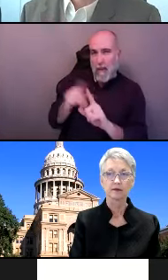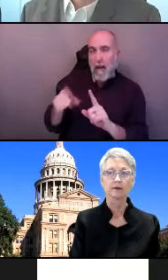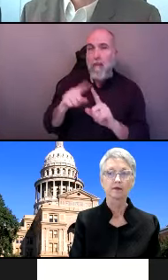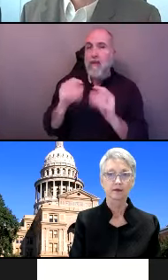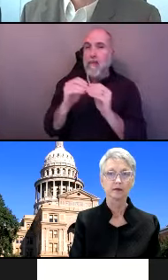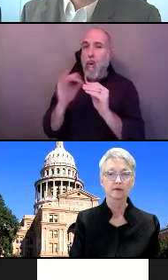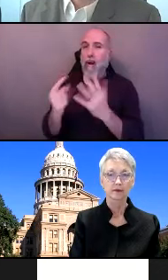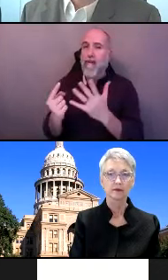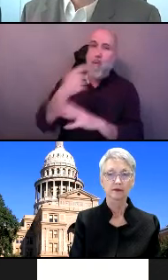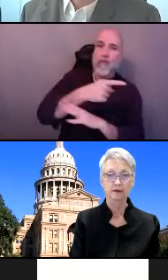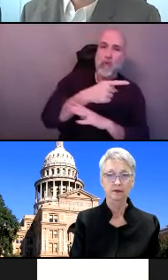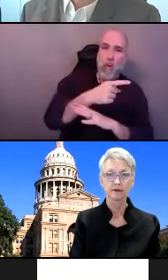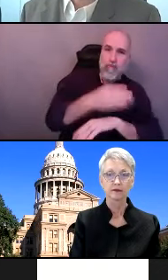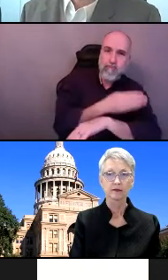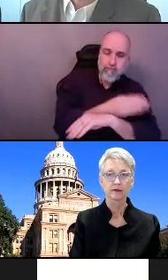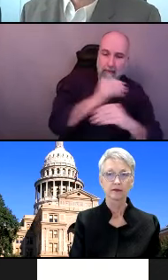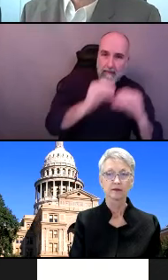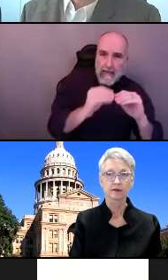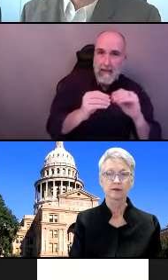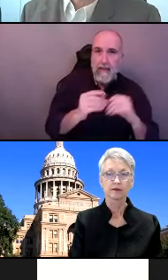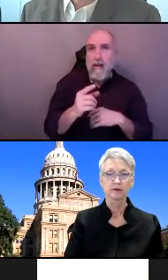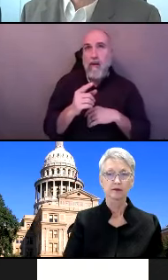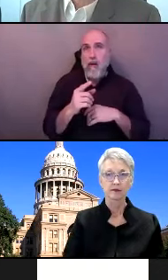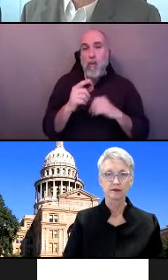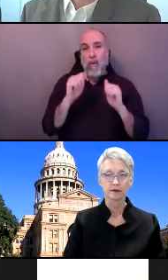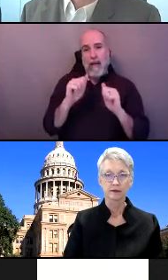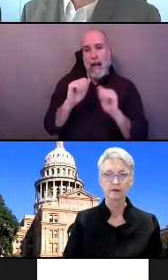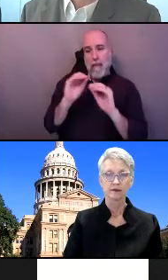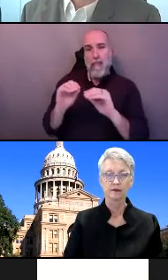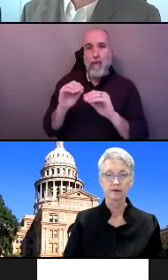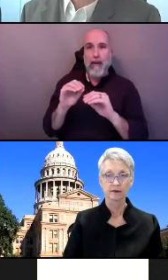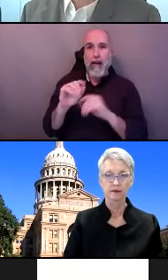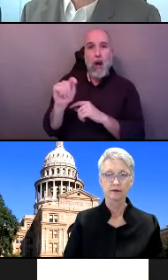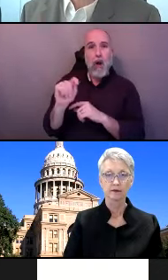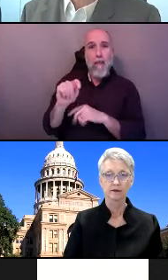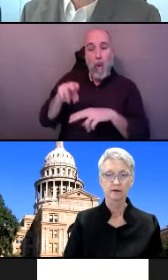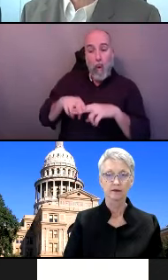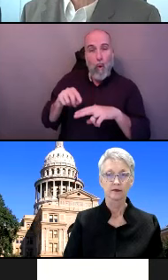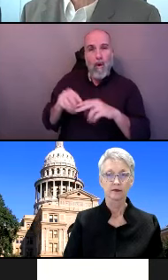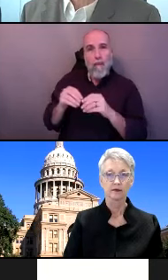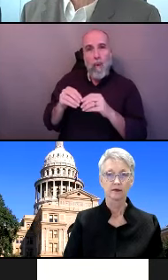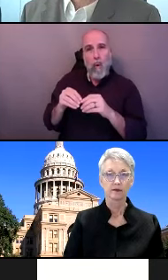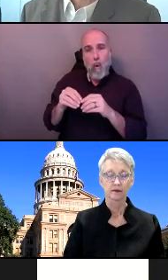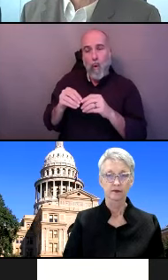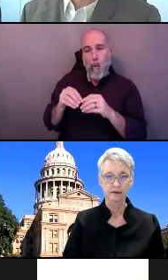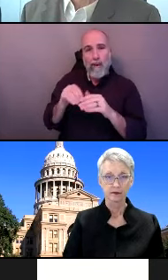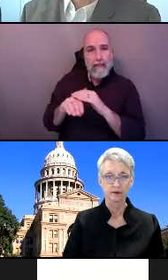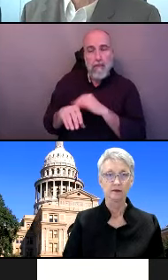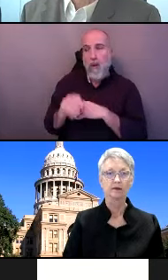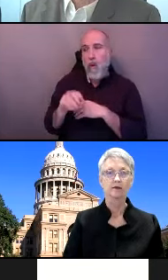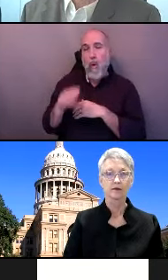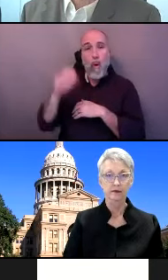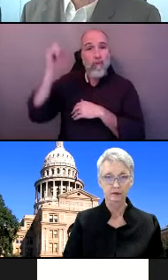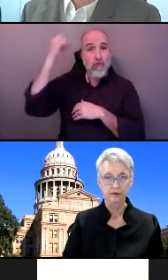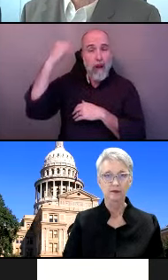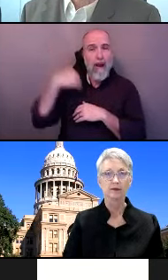retrofit program. They can put in an accessible commode or grab bars in a shower or